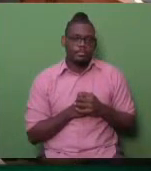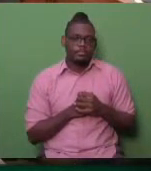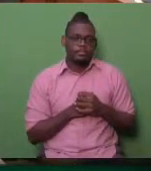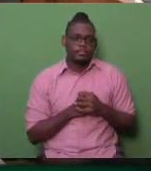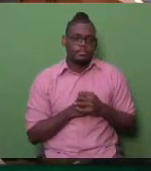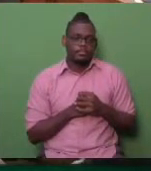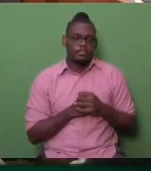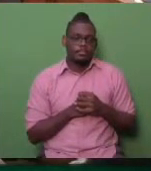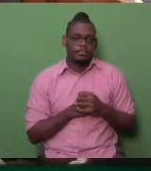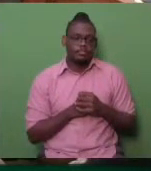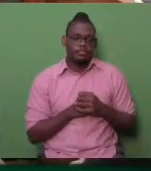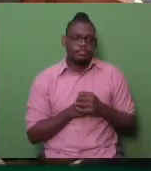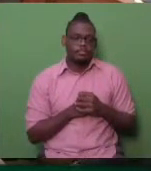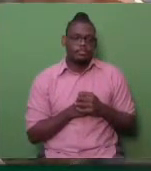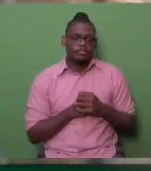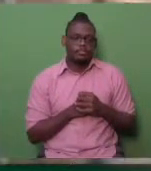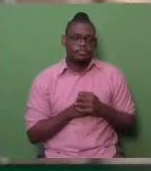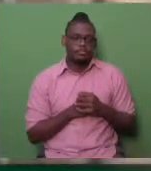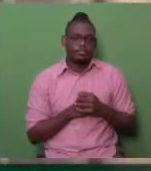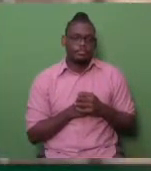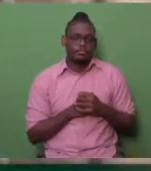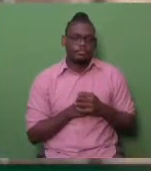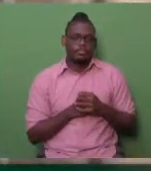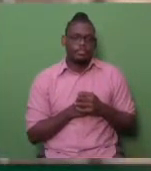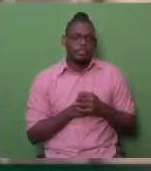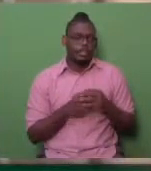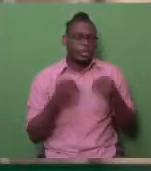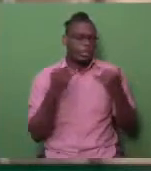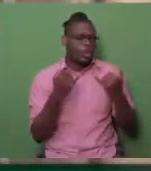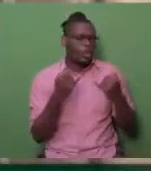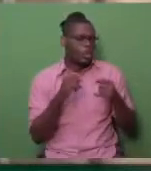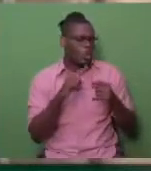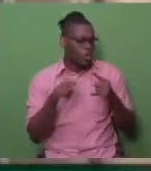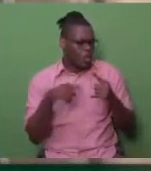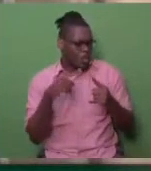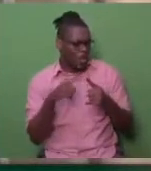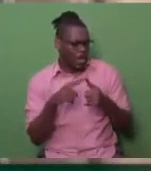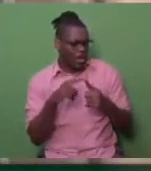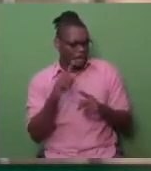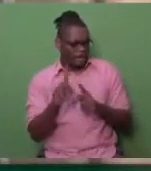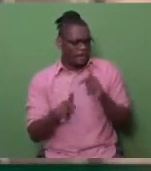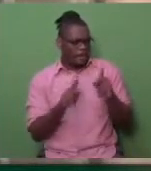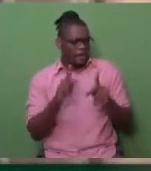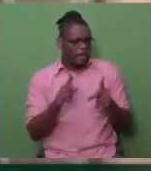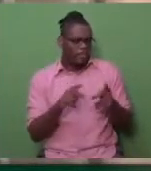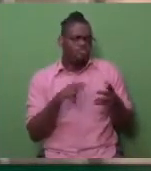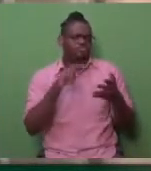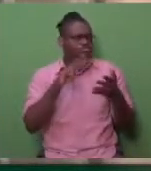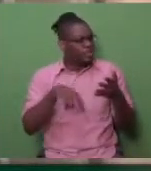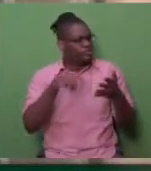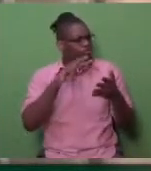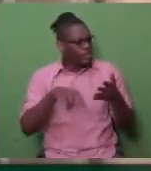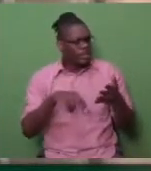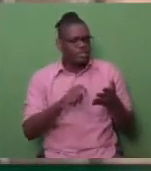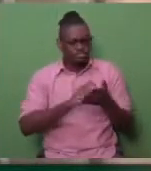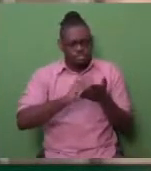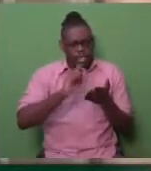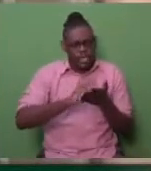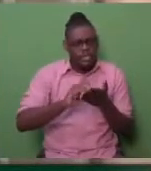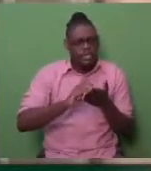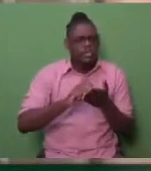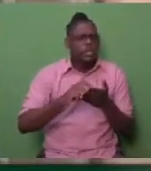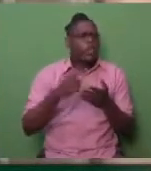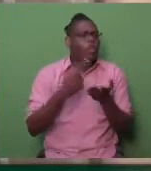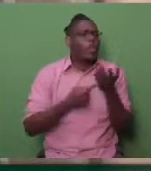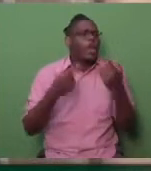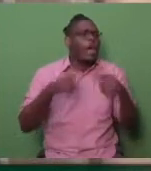When the history is written, it will be a sorry tale about how this government abused health regulations to